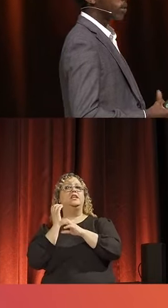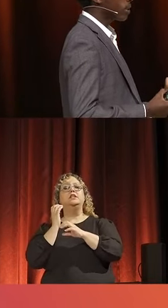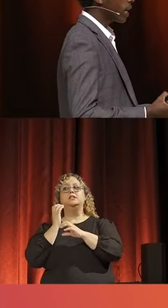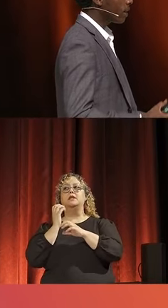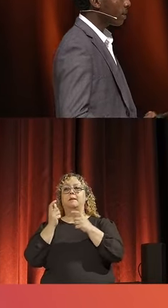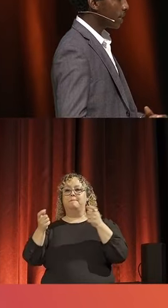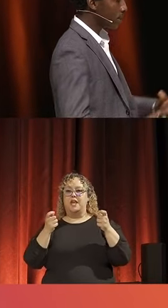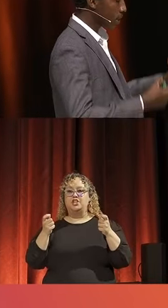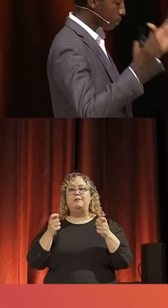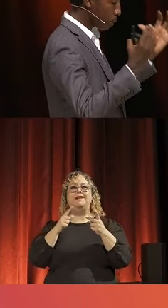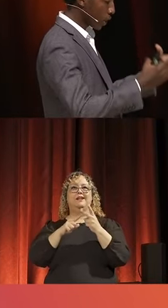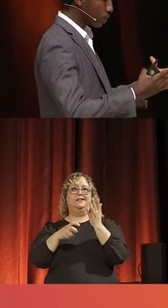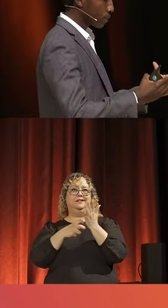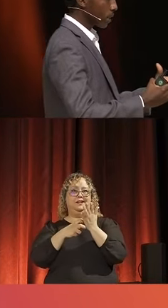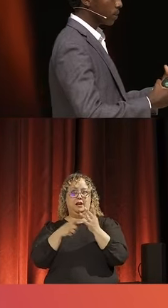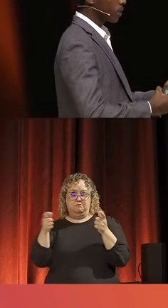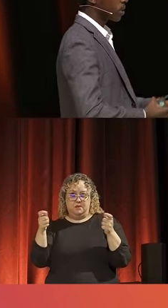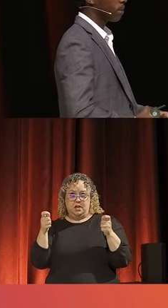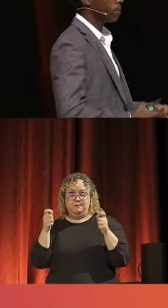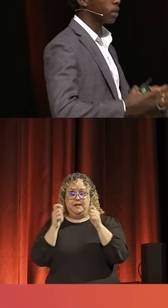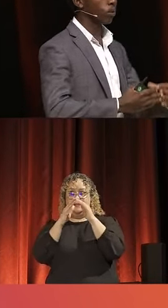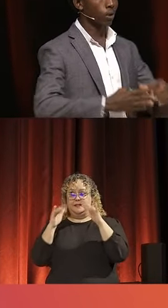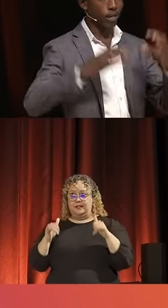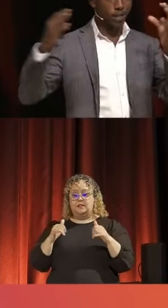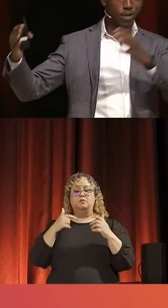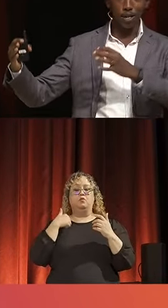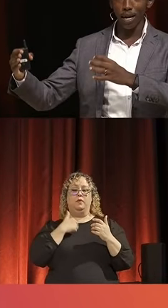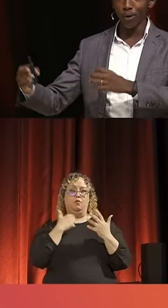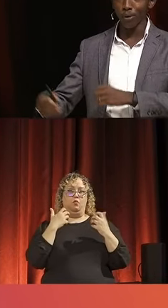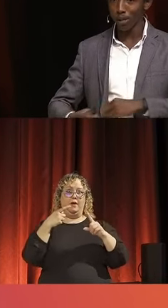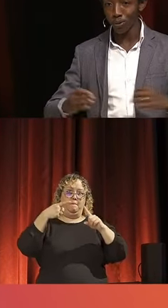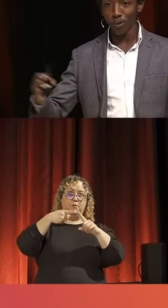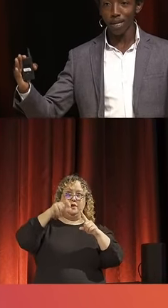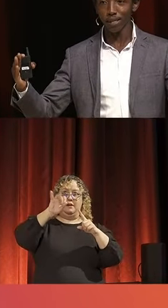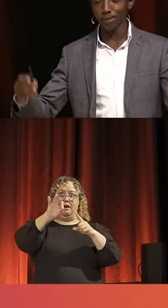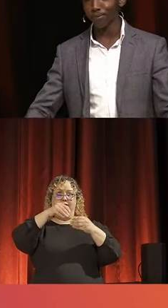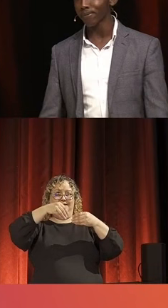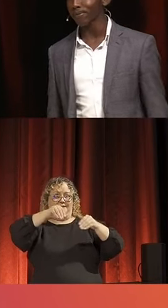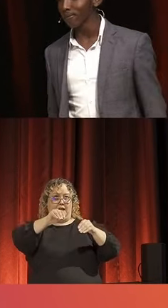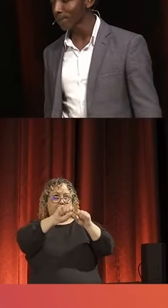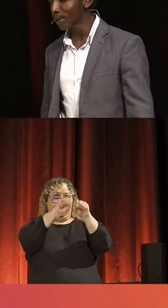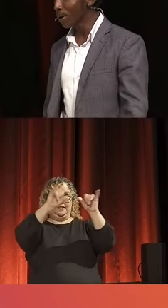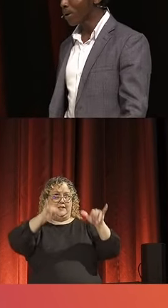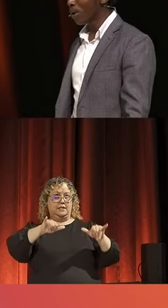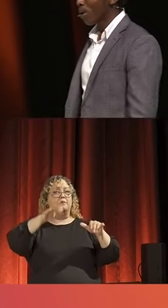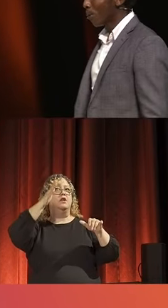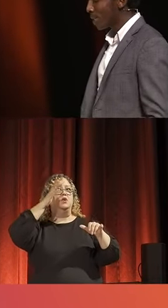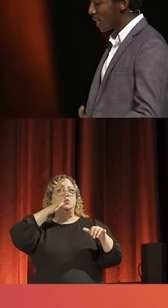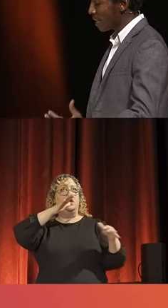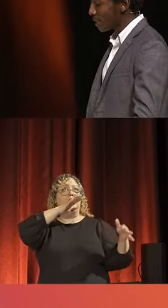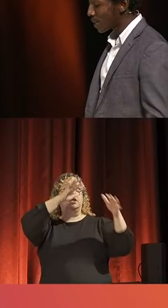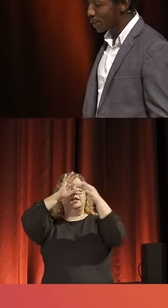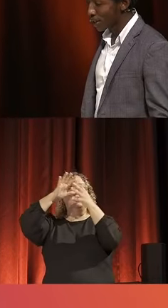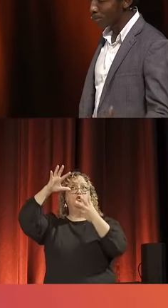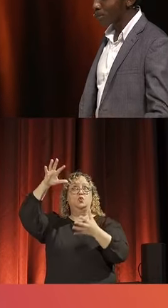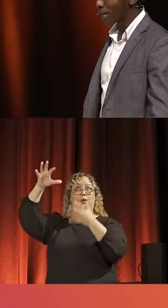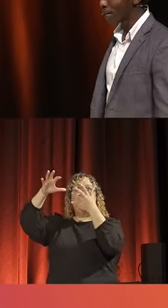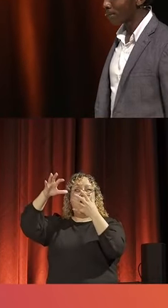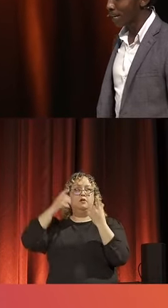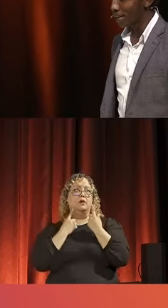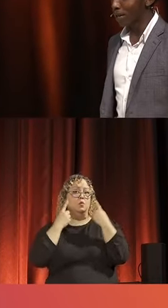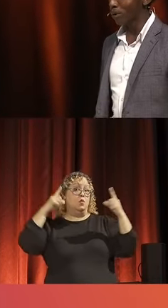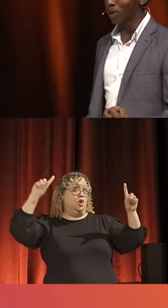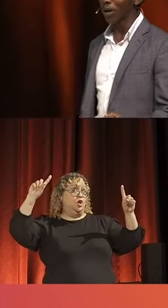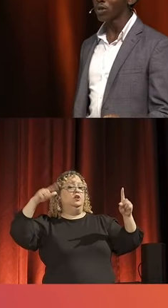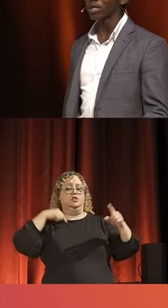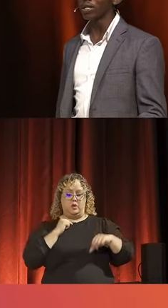was, okay, let's take a point of sale system, it will connect to the cloud and it will work. We designed the system with that in